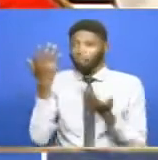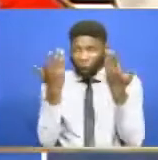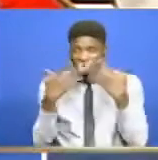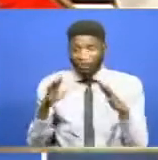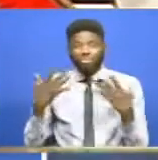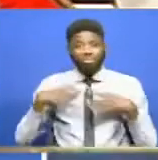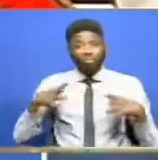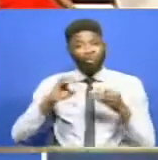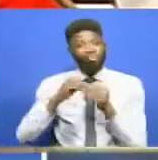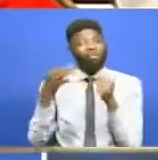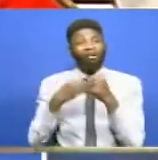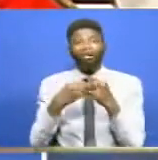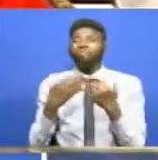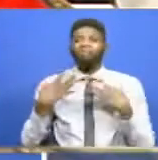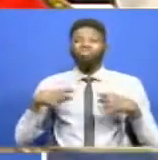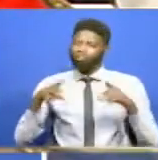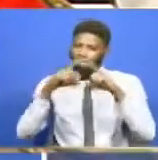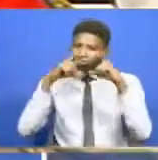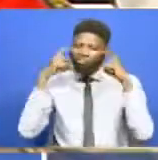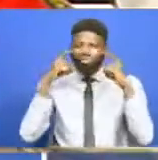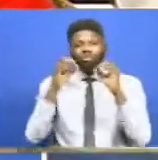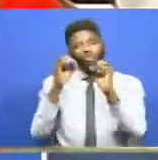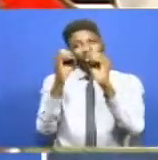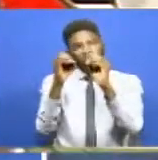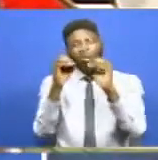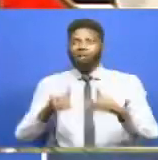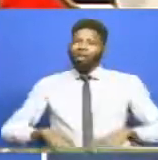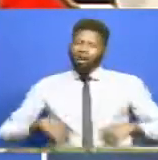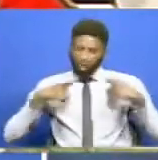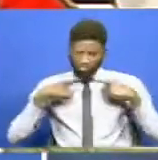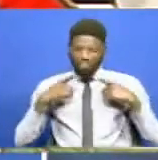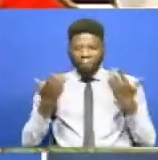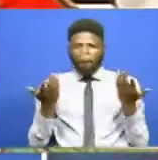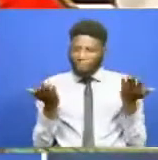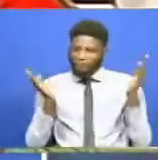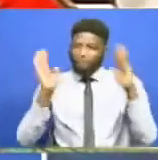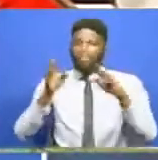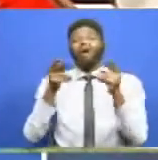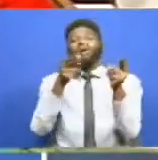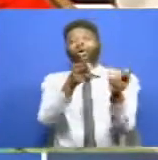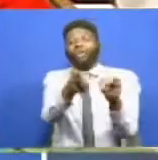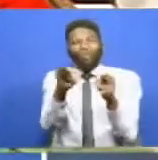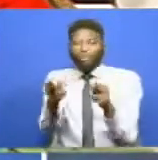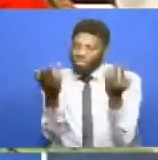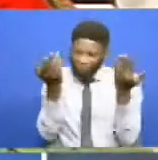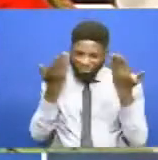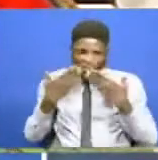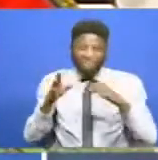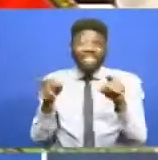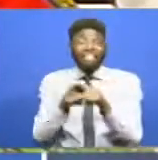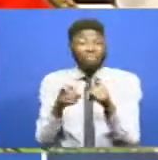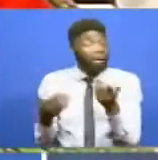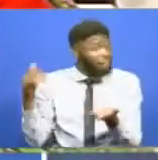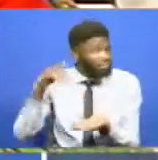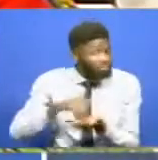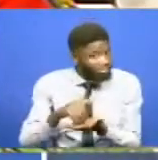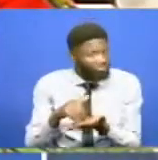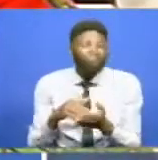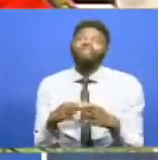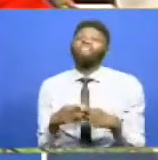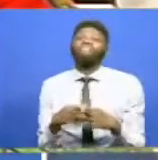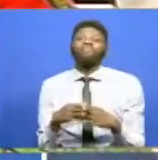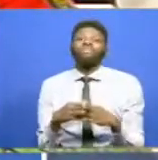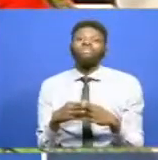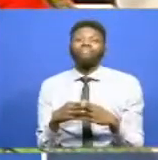are without masks. Mm. Life is normal to them. And again,